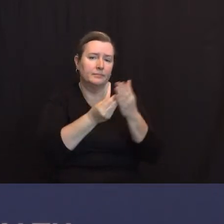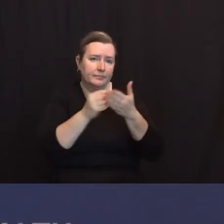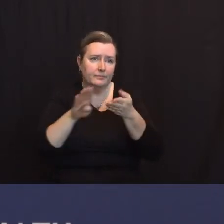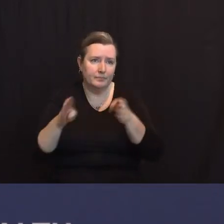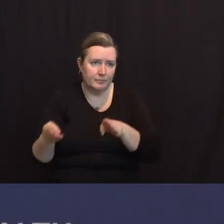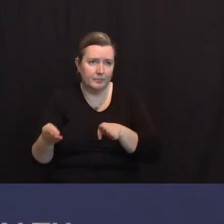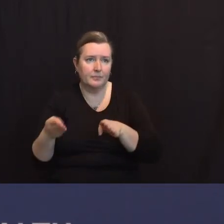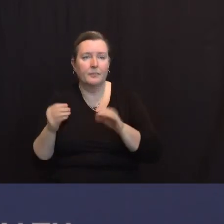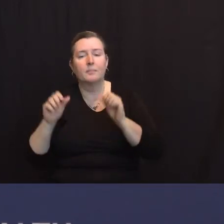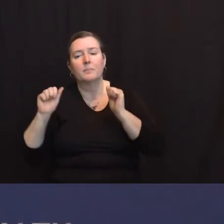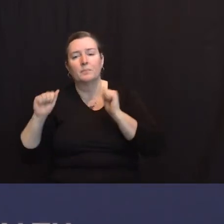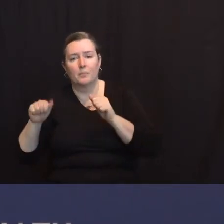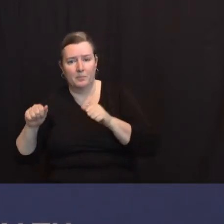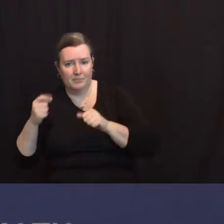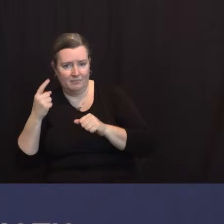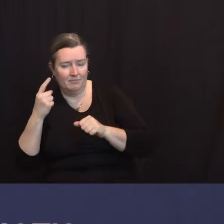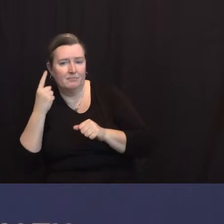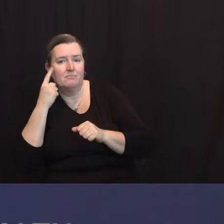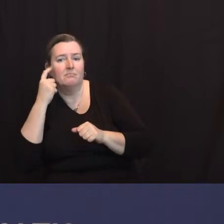ago.